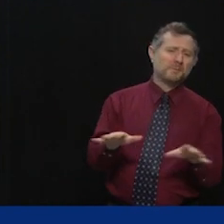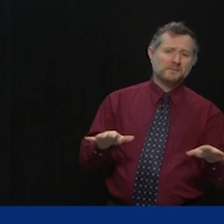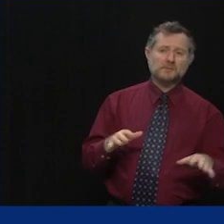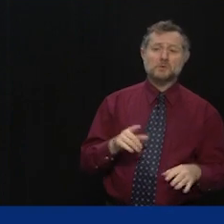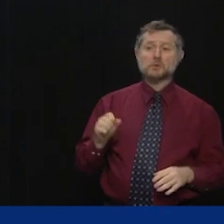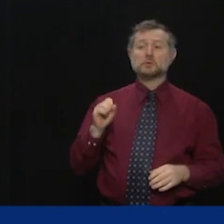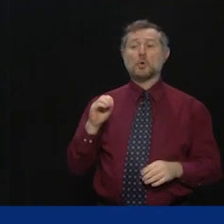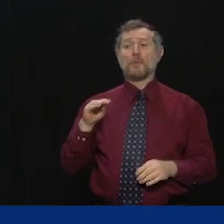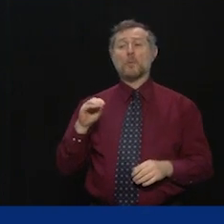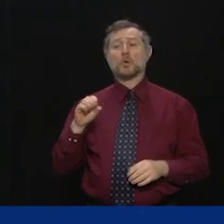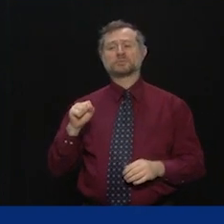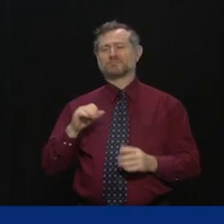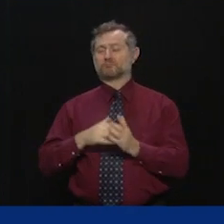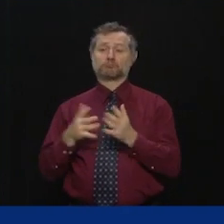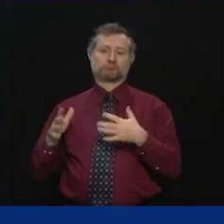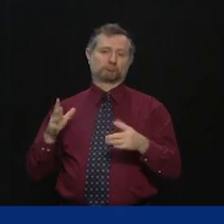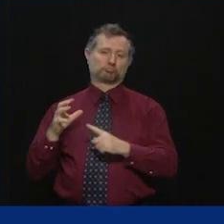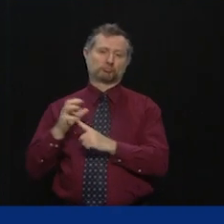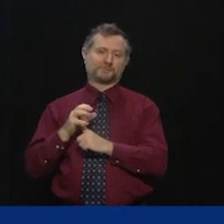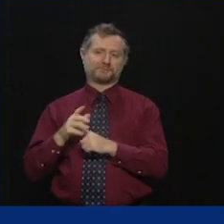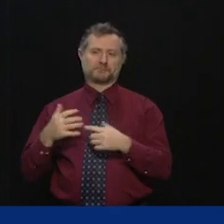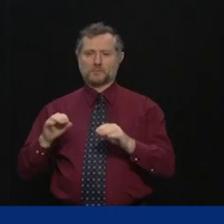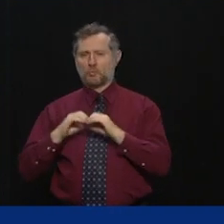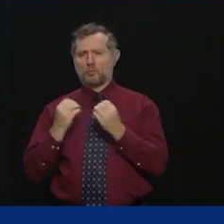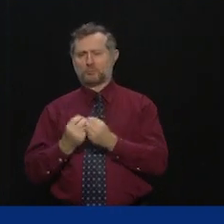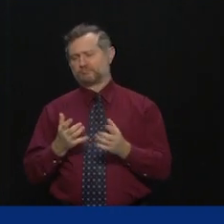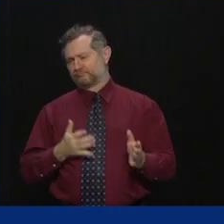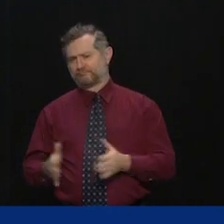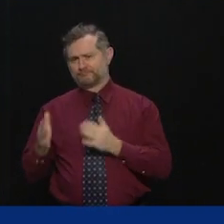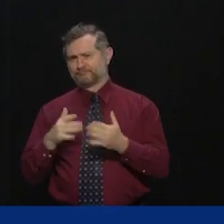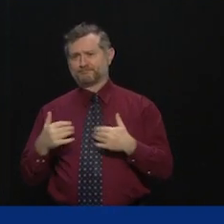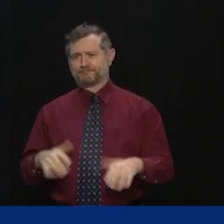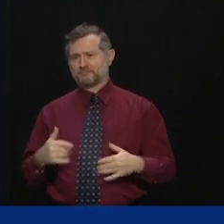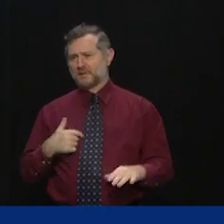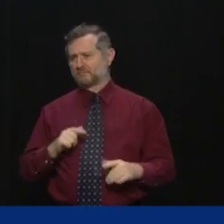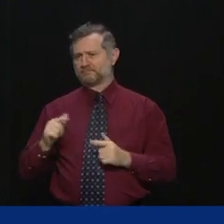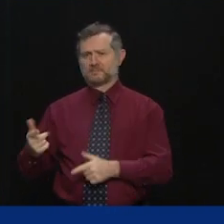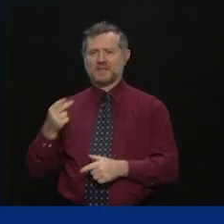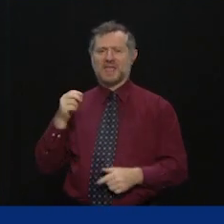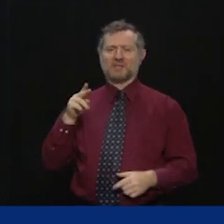thank them, and let's hear from Henry Munoz while he's done.